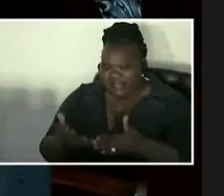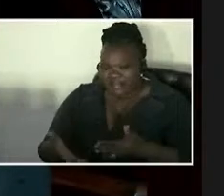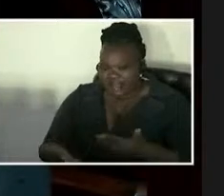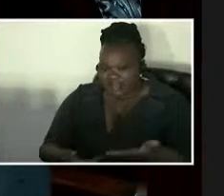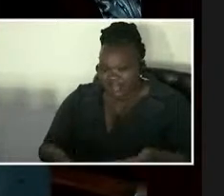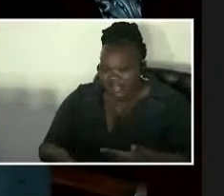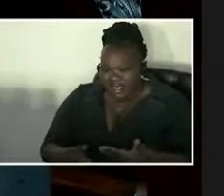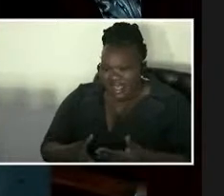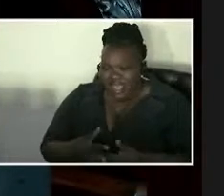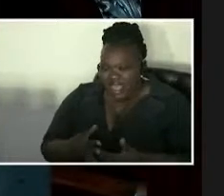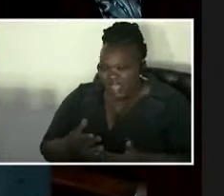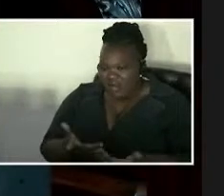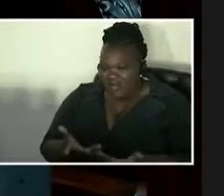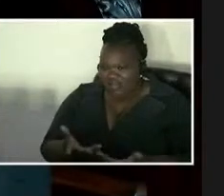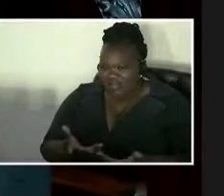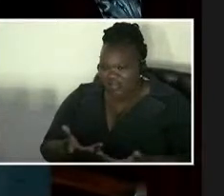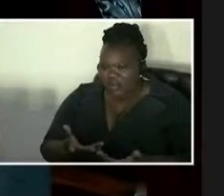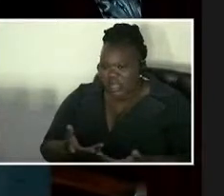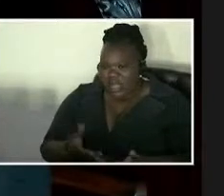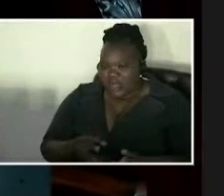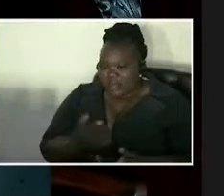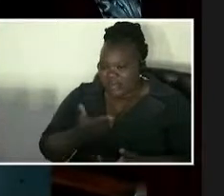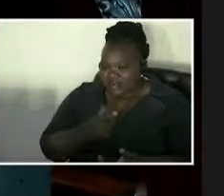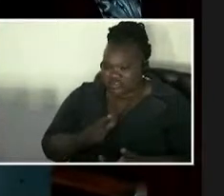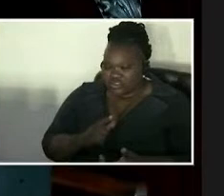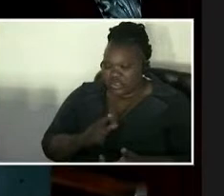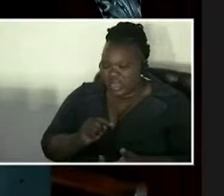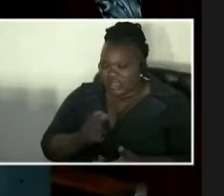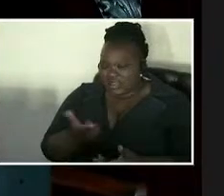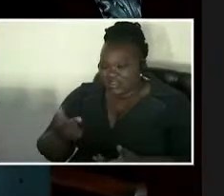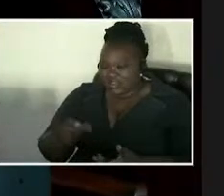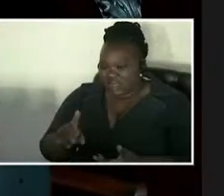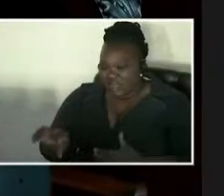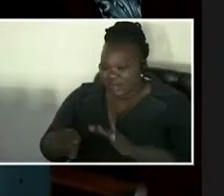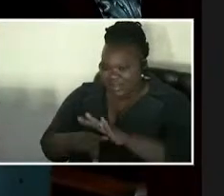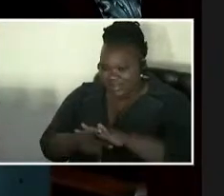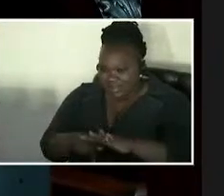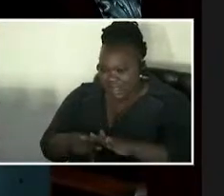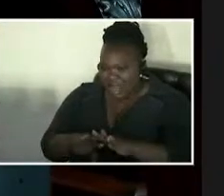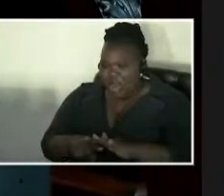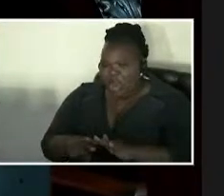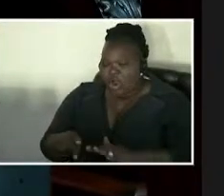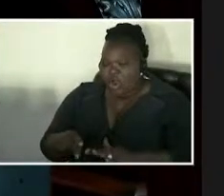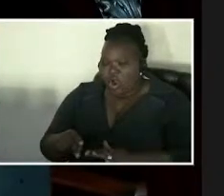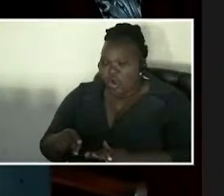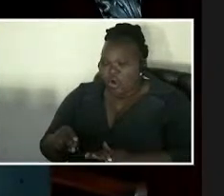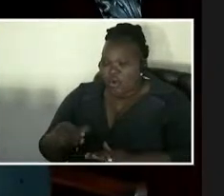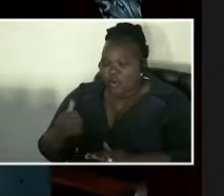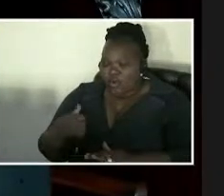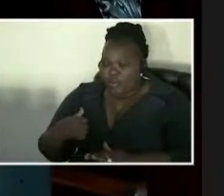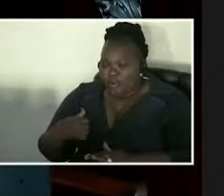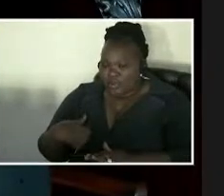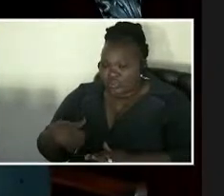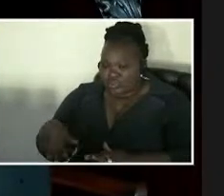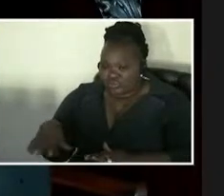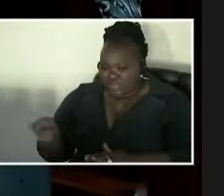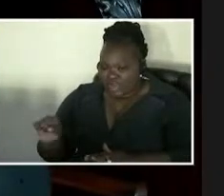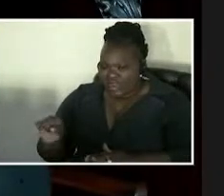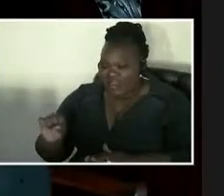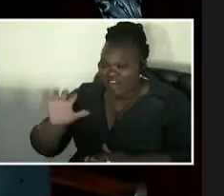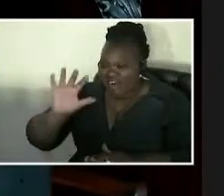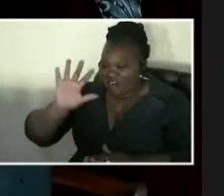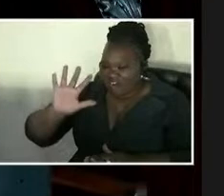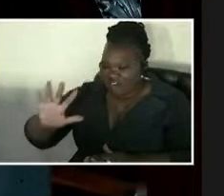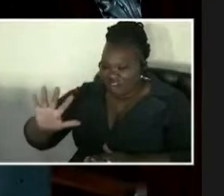on a recent oversight visit to the district that prochapston regional hospital ran dry for five